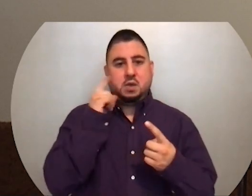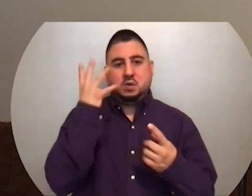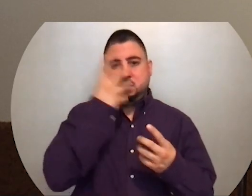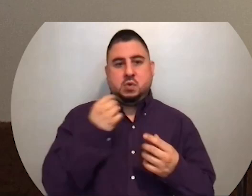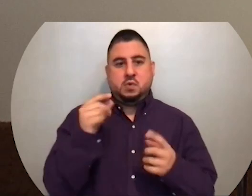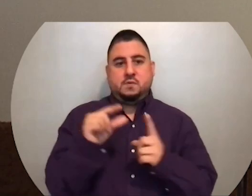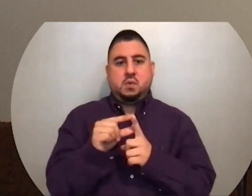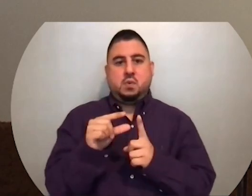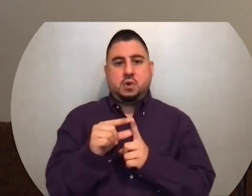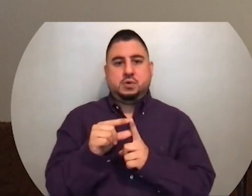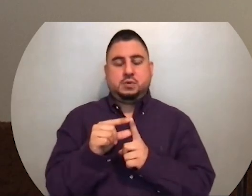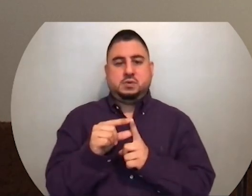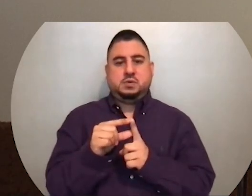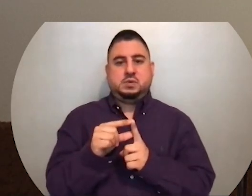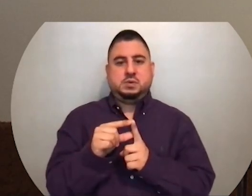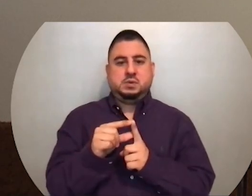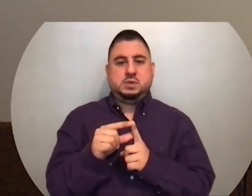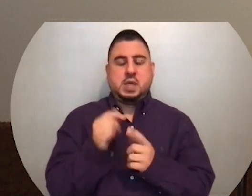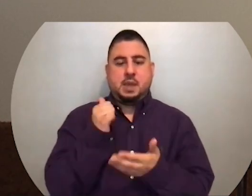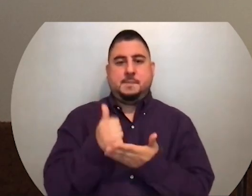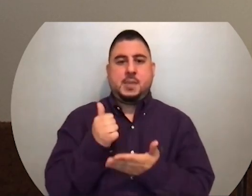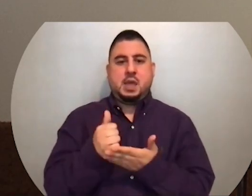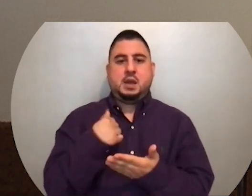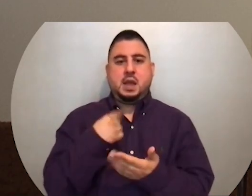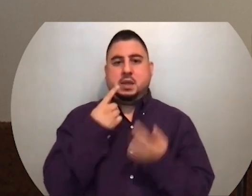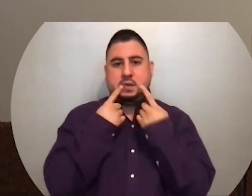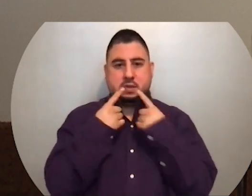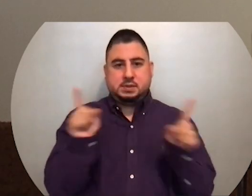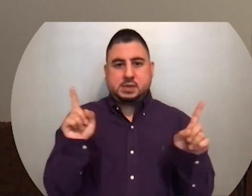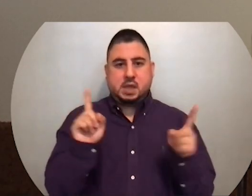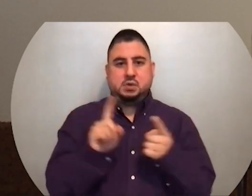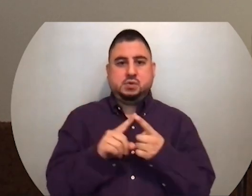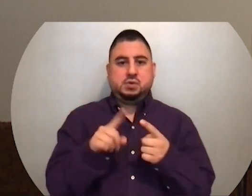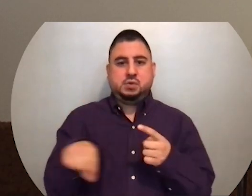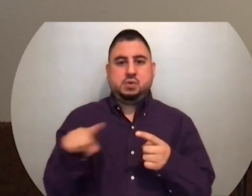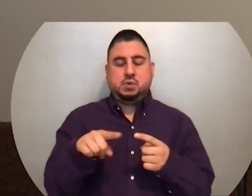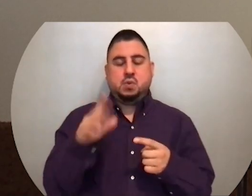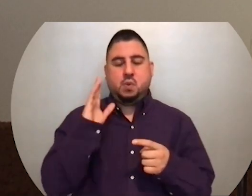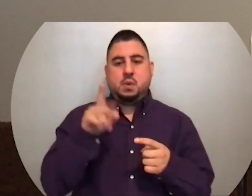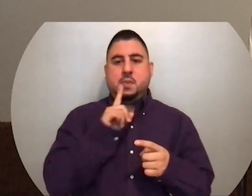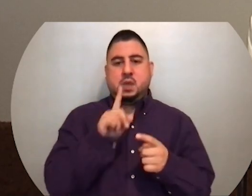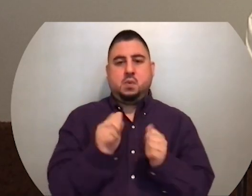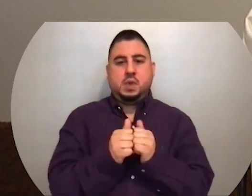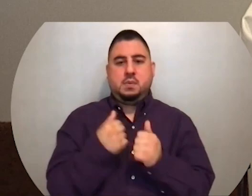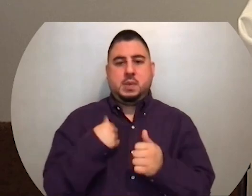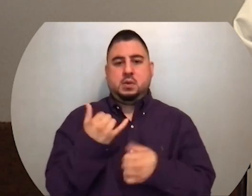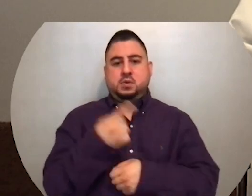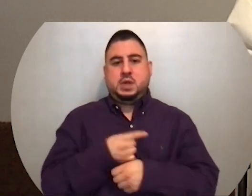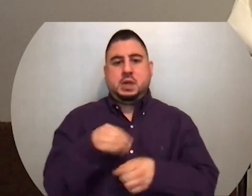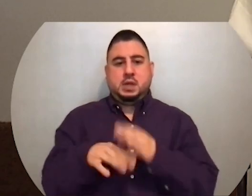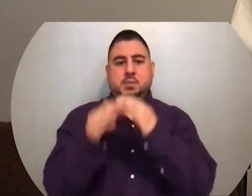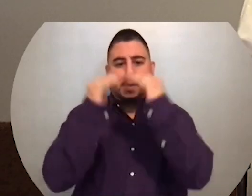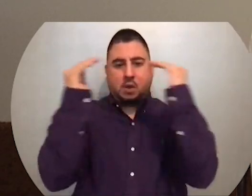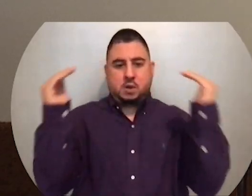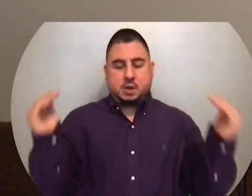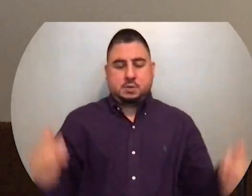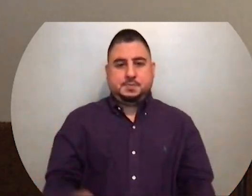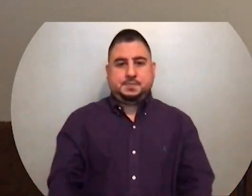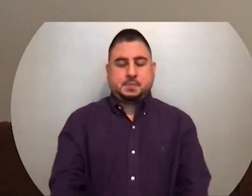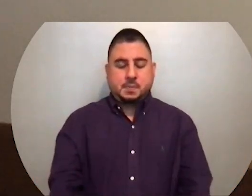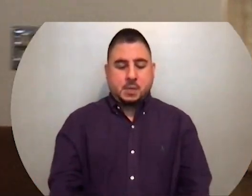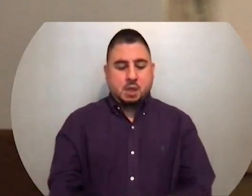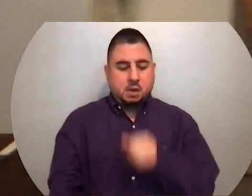beautiful words, "Amen, I say to you, you will be with me today in paradise."